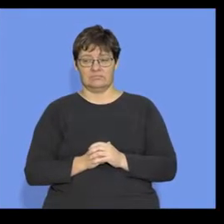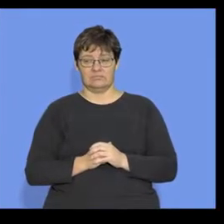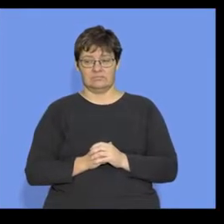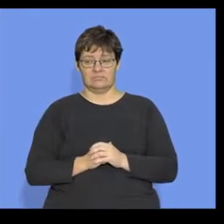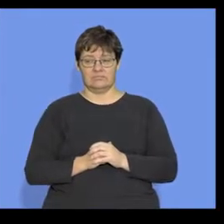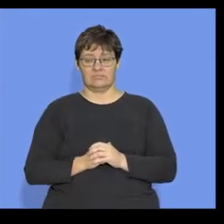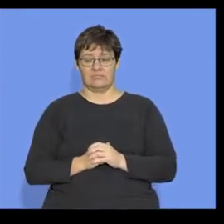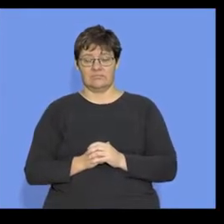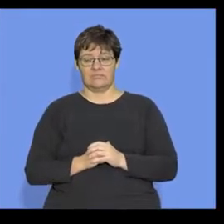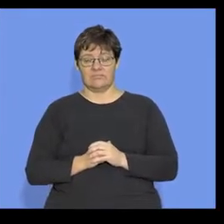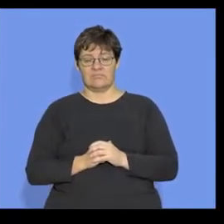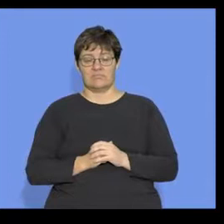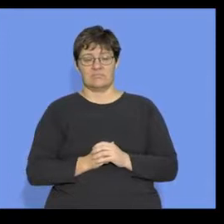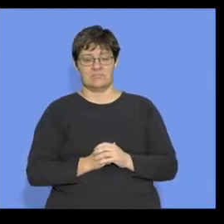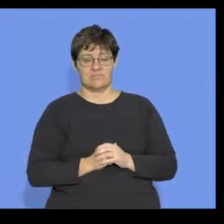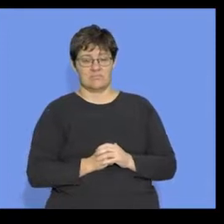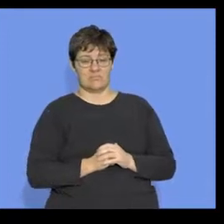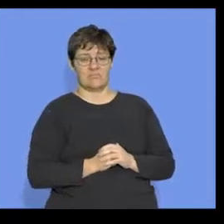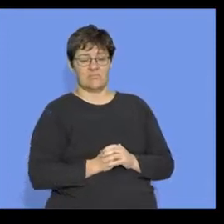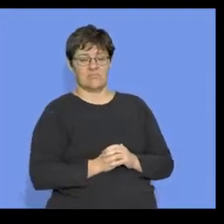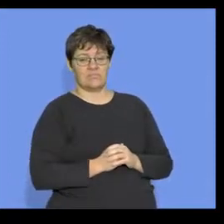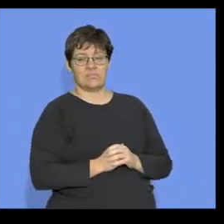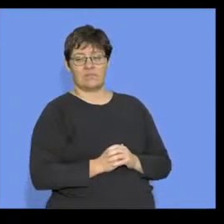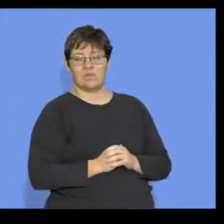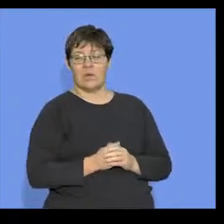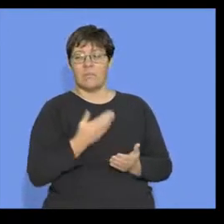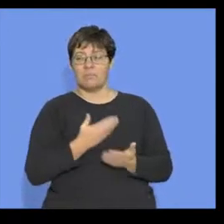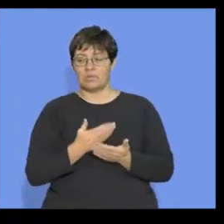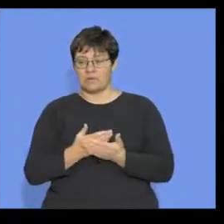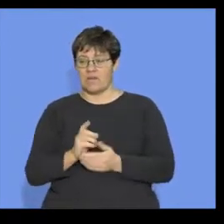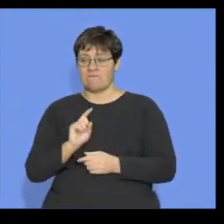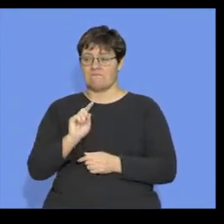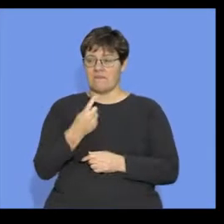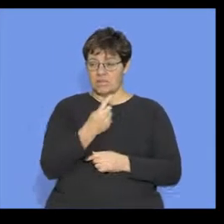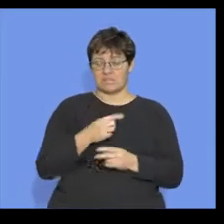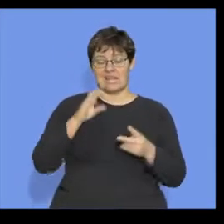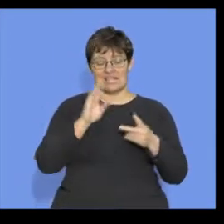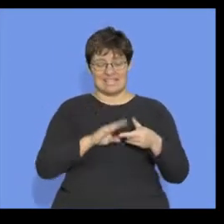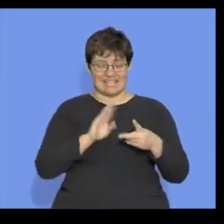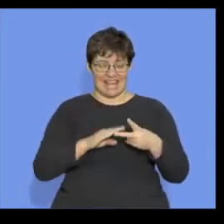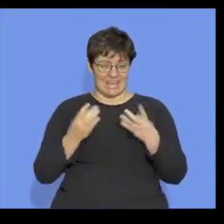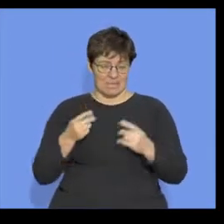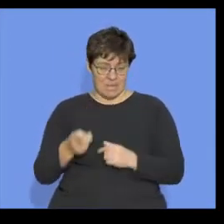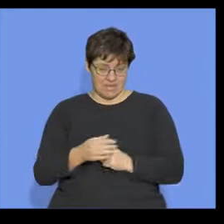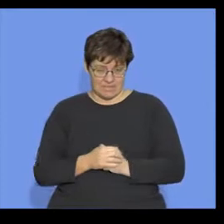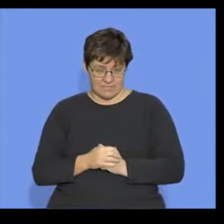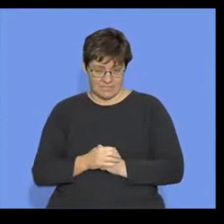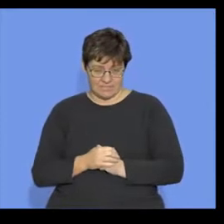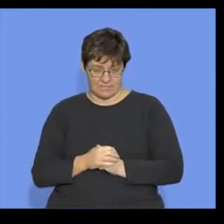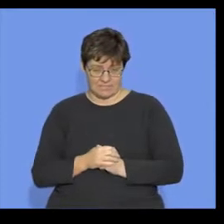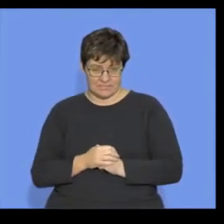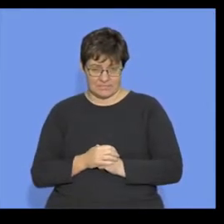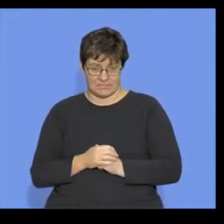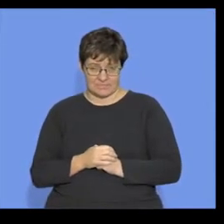So there are 10 possible, if we look at this now, there are 10 possibilities for the first and the second